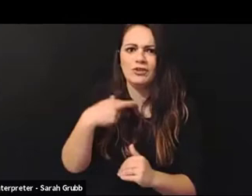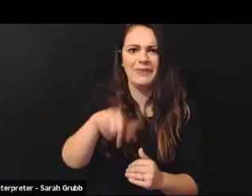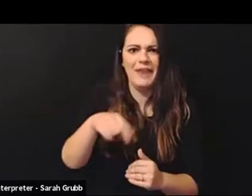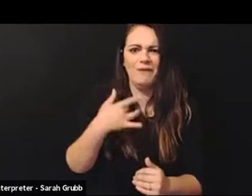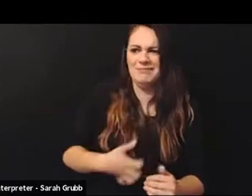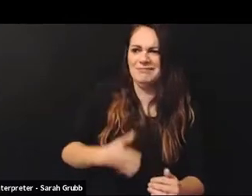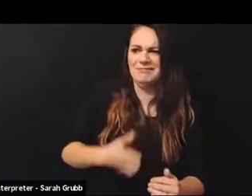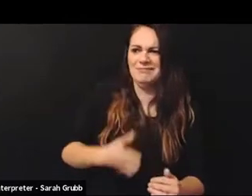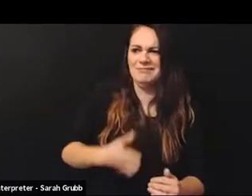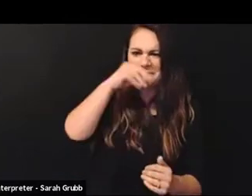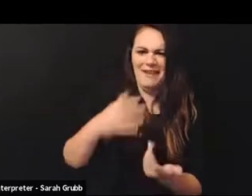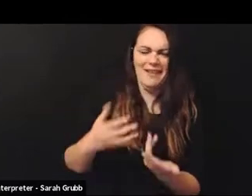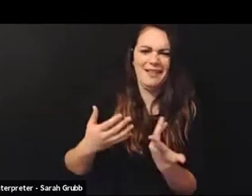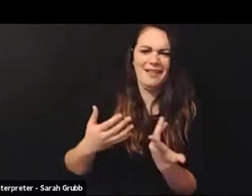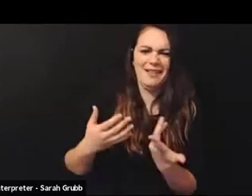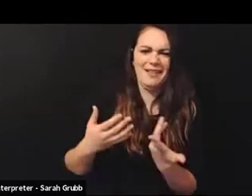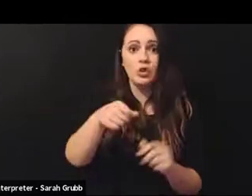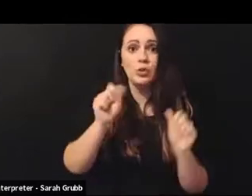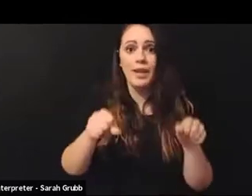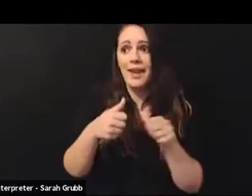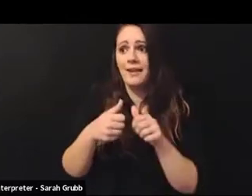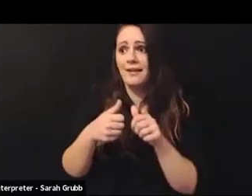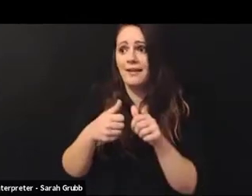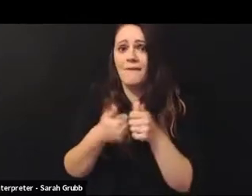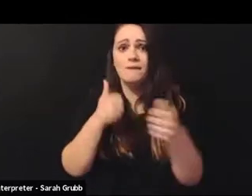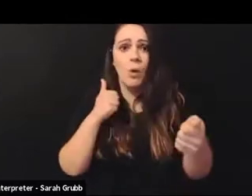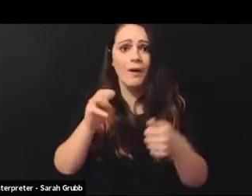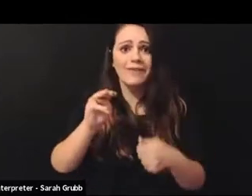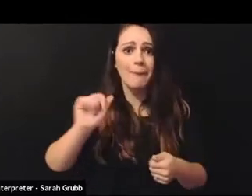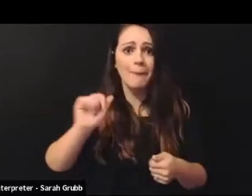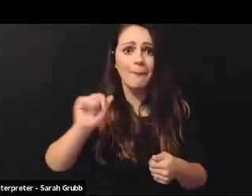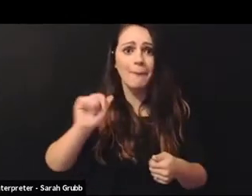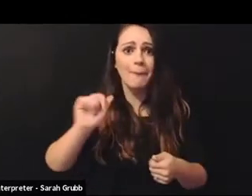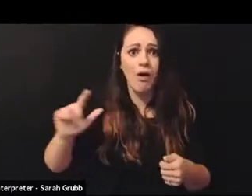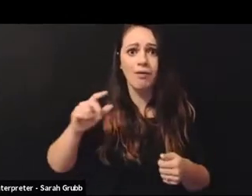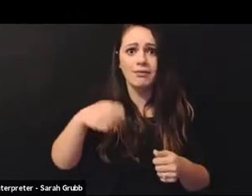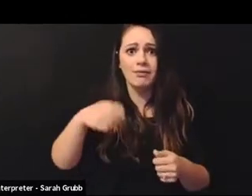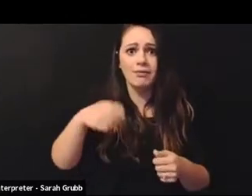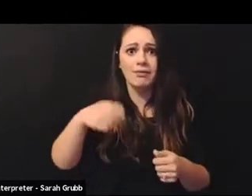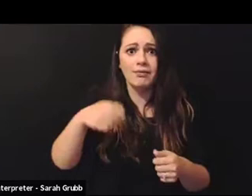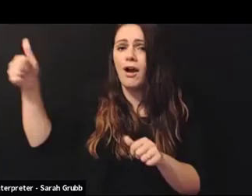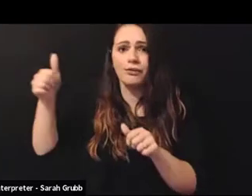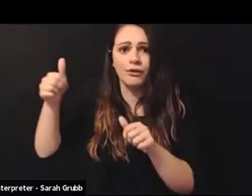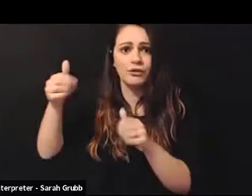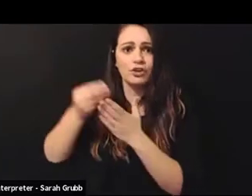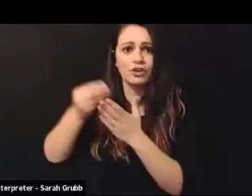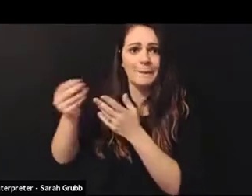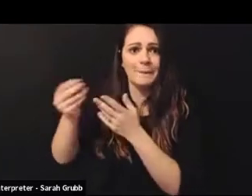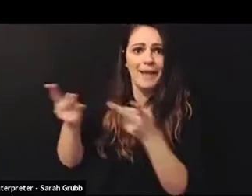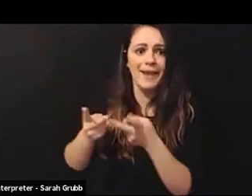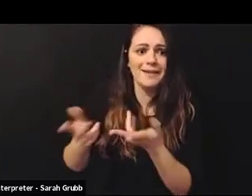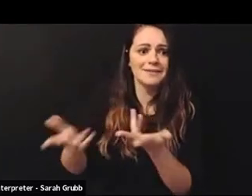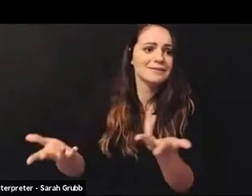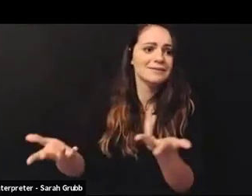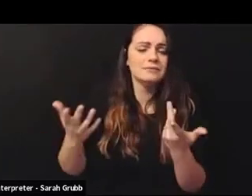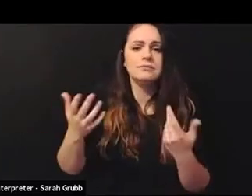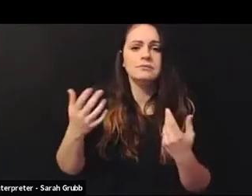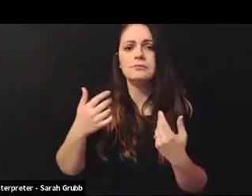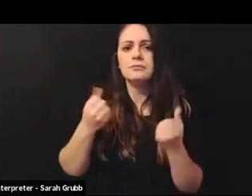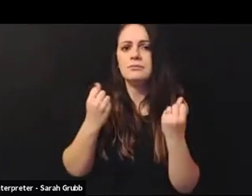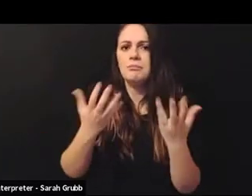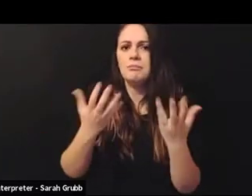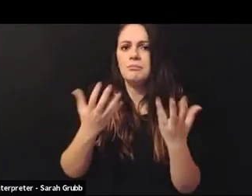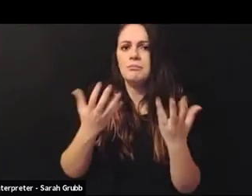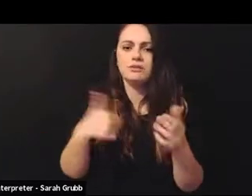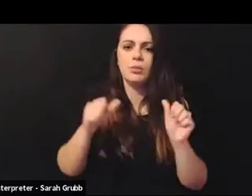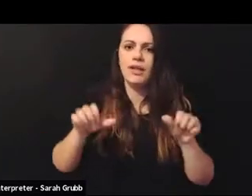you can avoid going to the mall. You can find other different kinds of shops. So there's things that we can do, and we already do in our own lives, and we can do